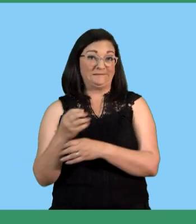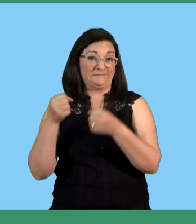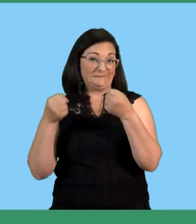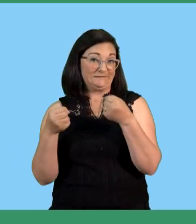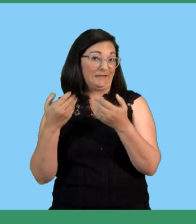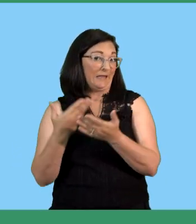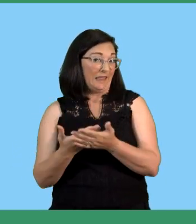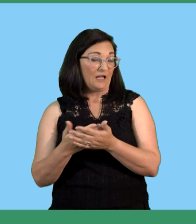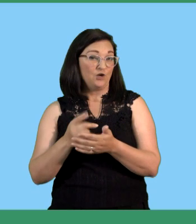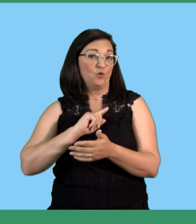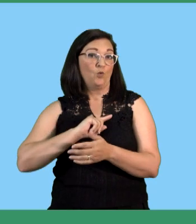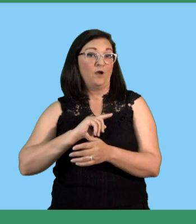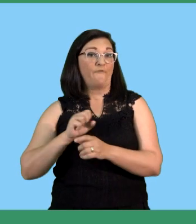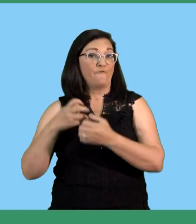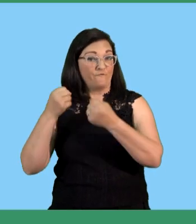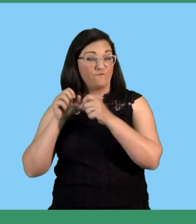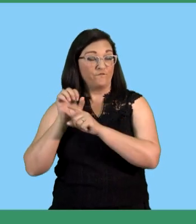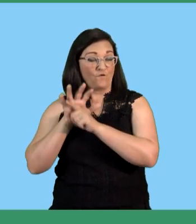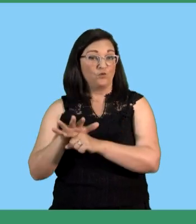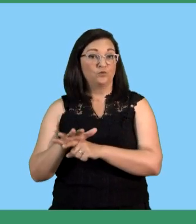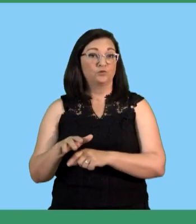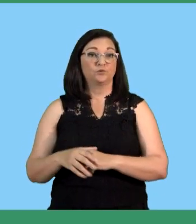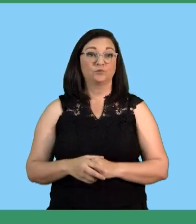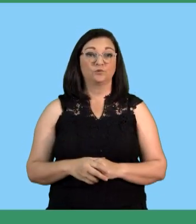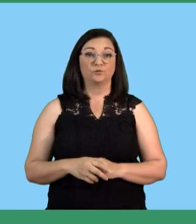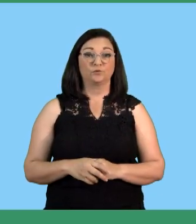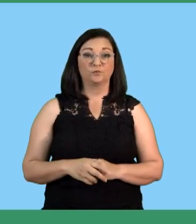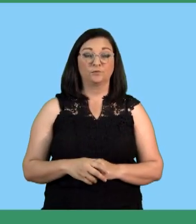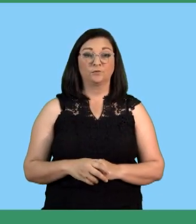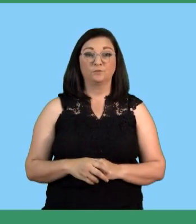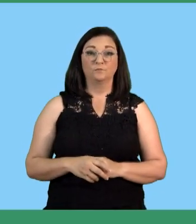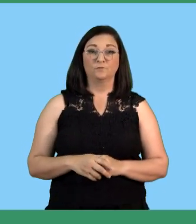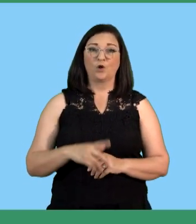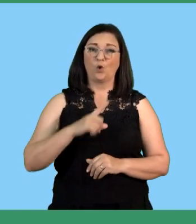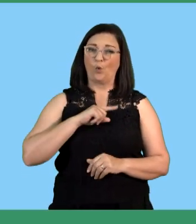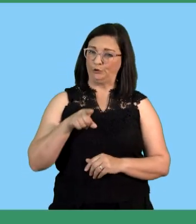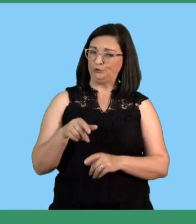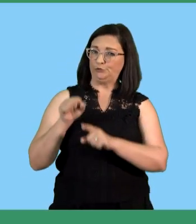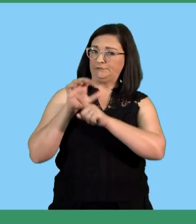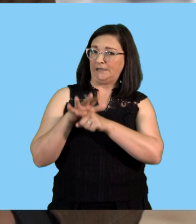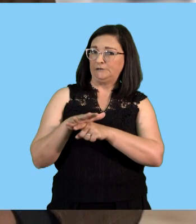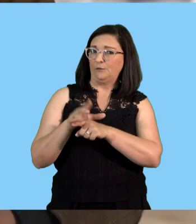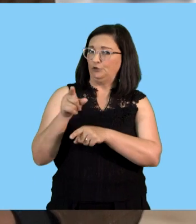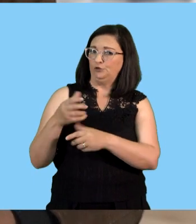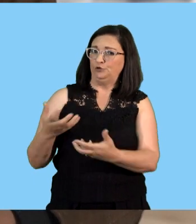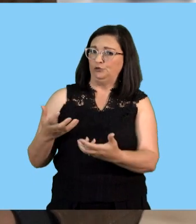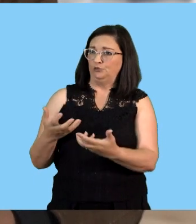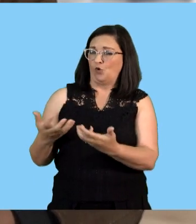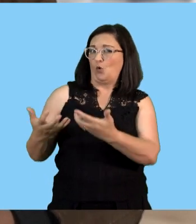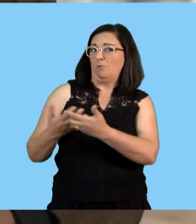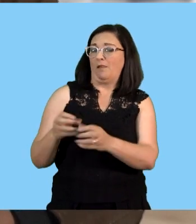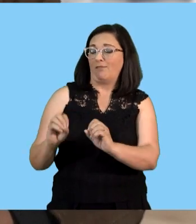be imposed. Imagine now we are being imprisoned as a business for being discriminatory, for